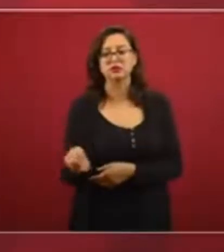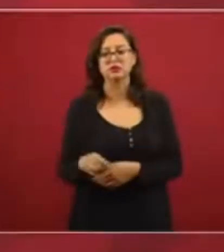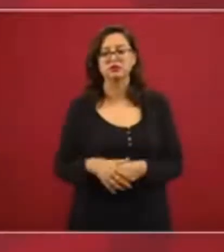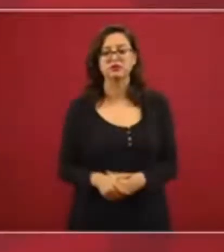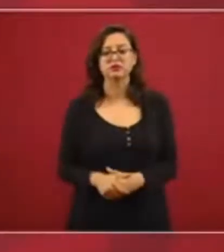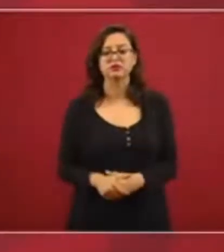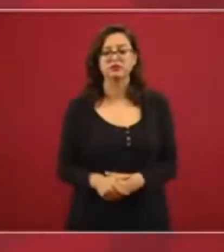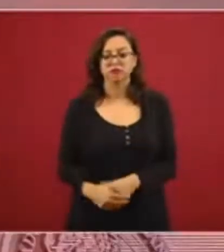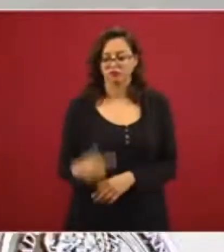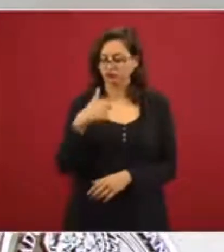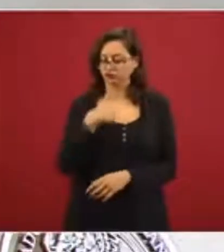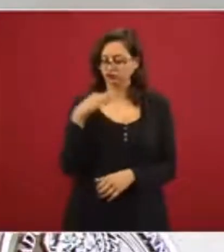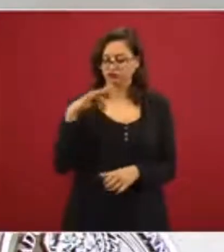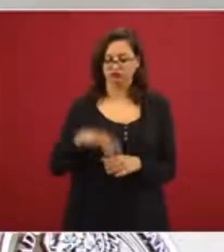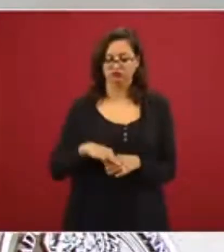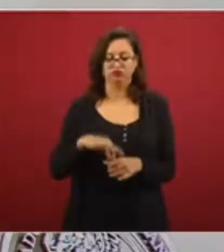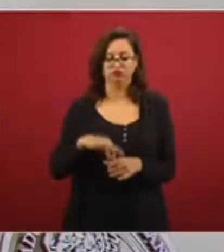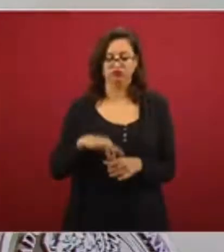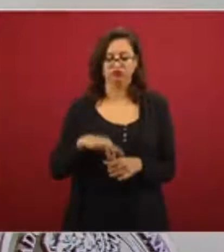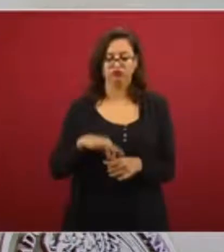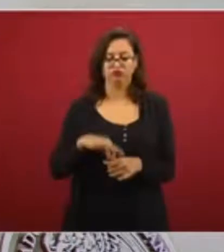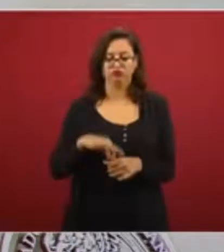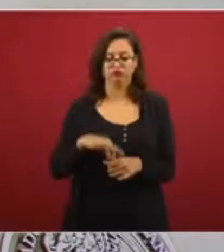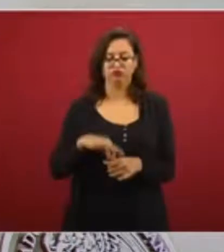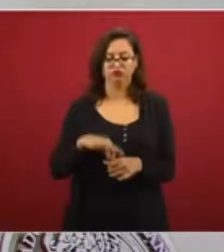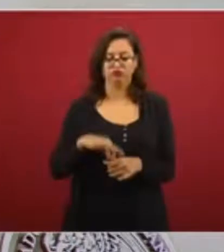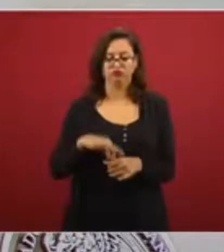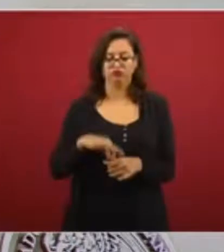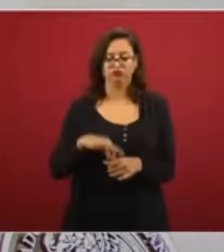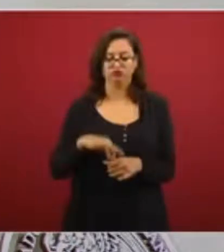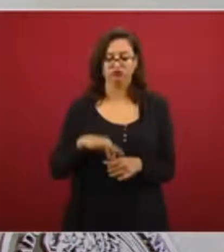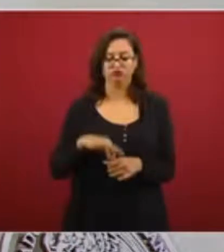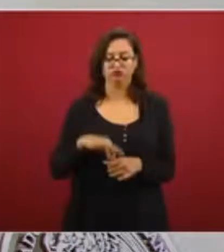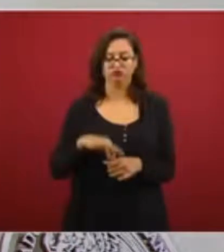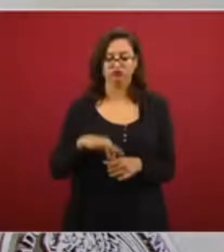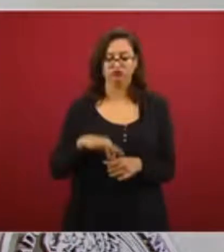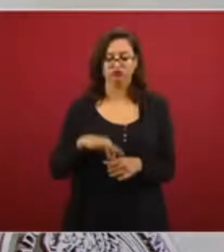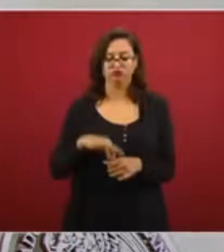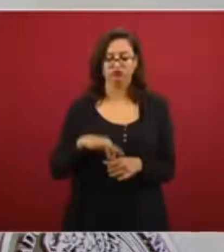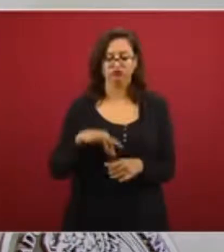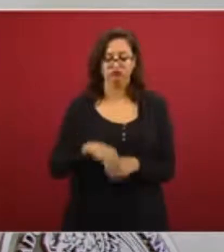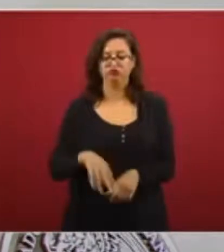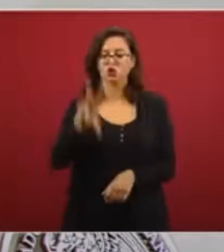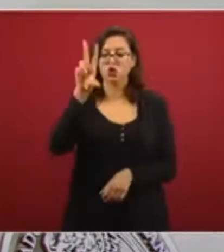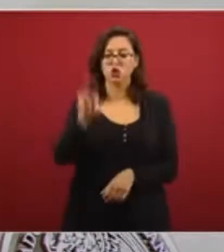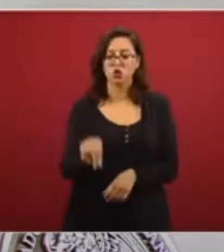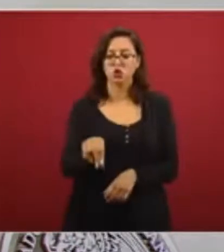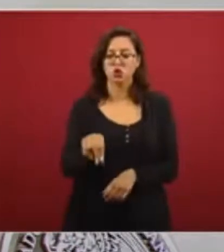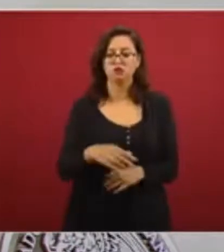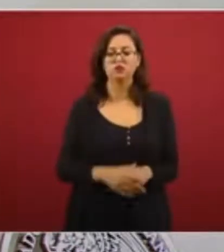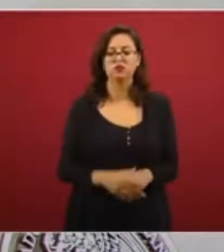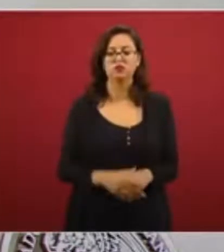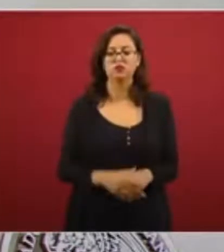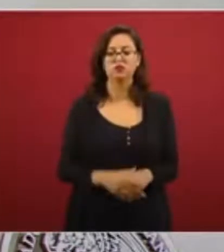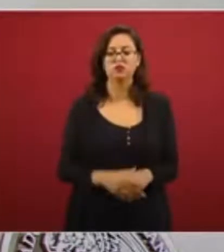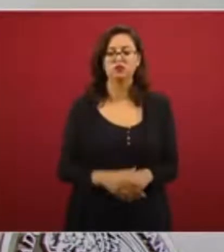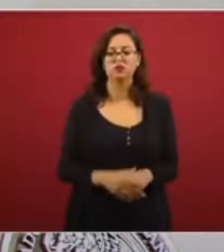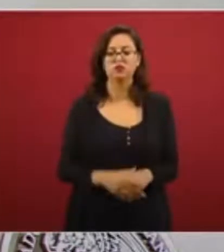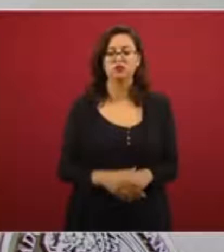Yo voy a votar en contra. And he says, I am going to vote against it, Tengo mis razones